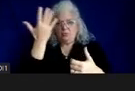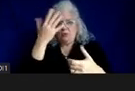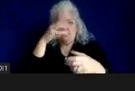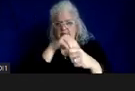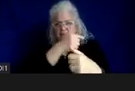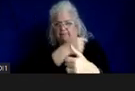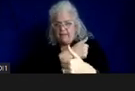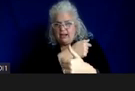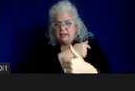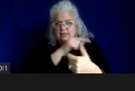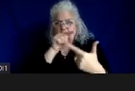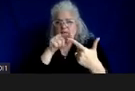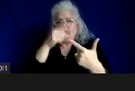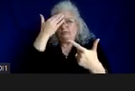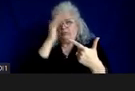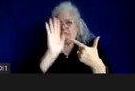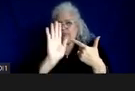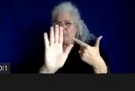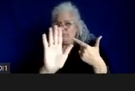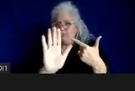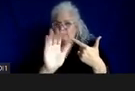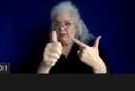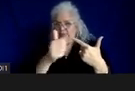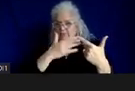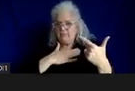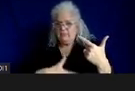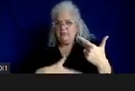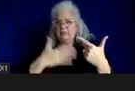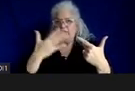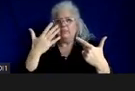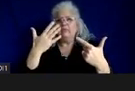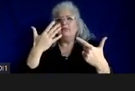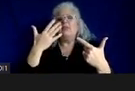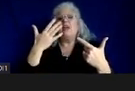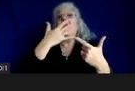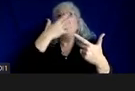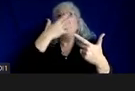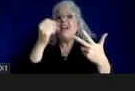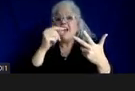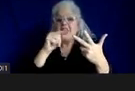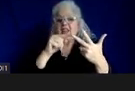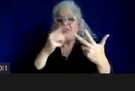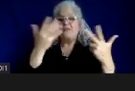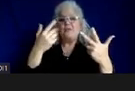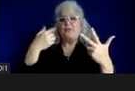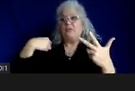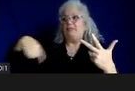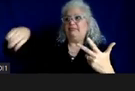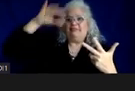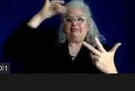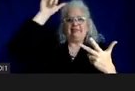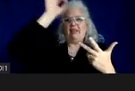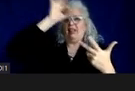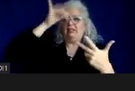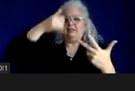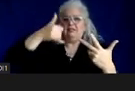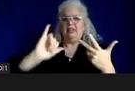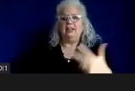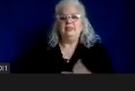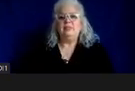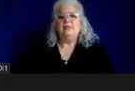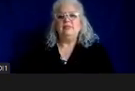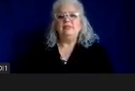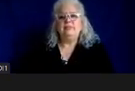unknown about the vaccine. Many health providers just kind of say, well, we know COVID's really bad for people with disabilities,